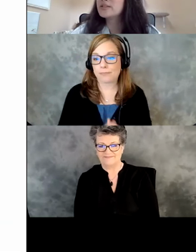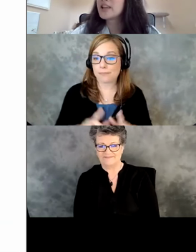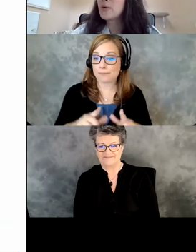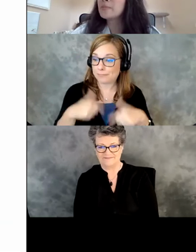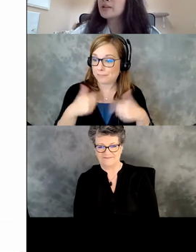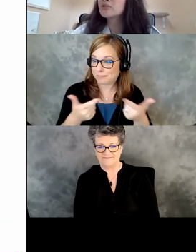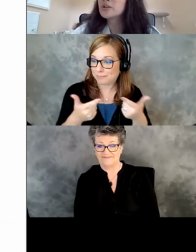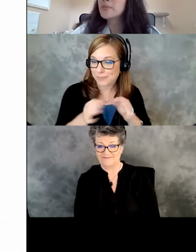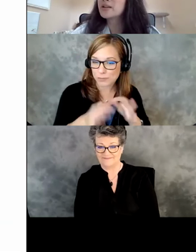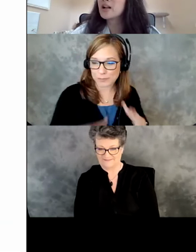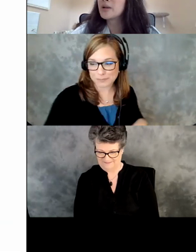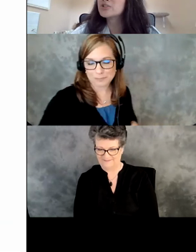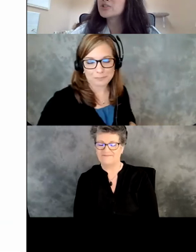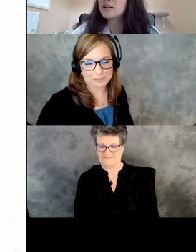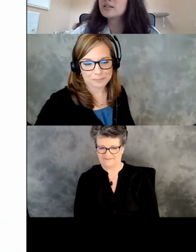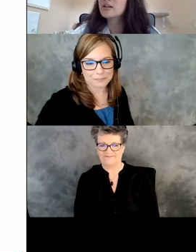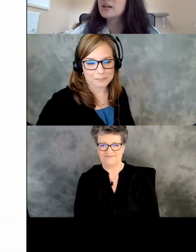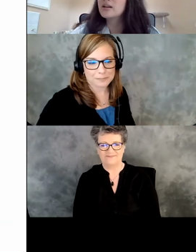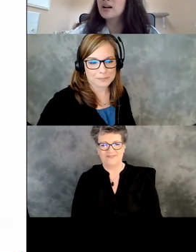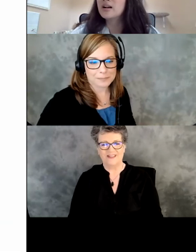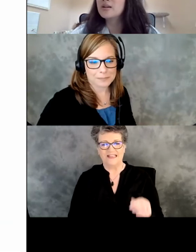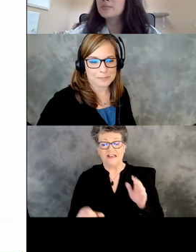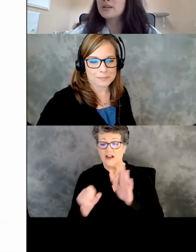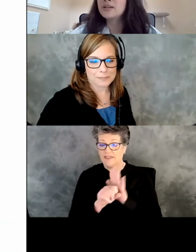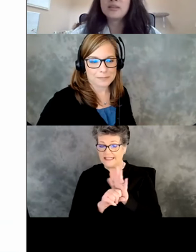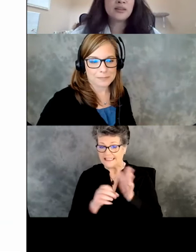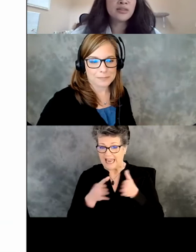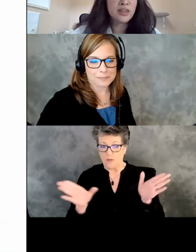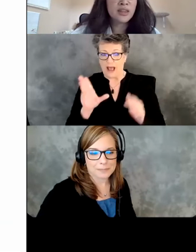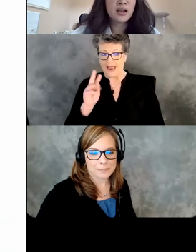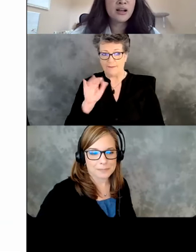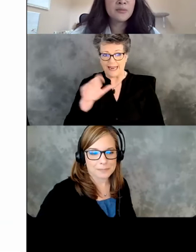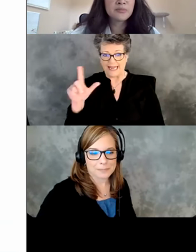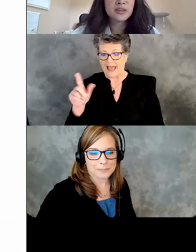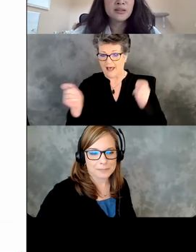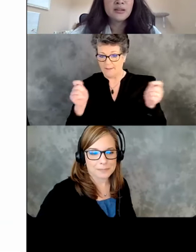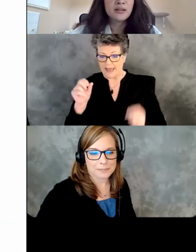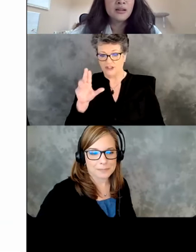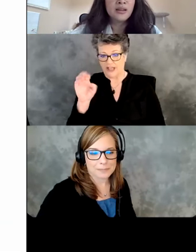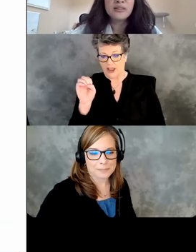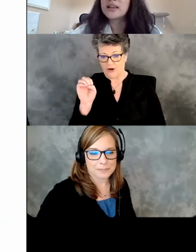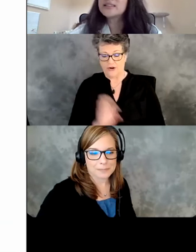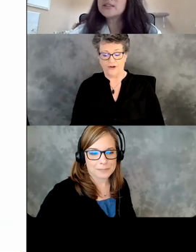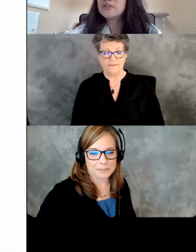Okay, so for the statewide mandatory Medi-Cal managed care, in the